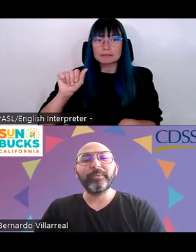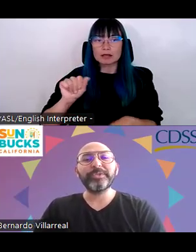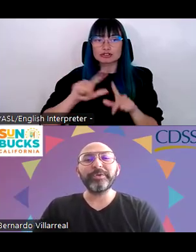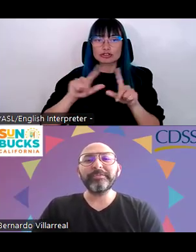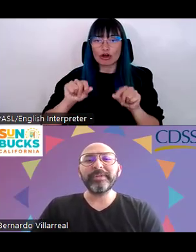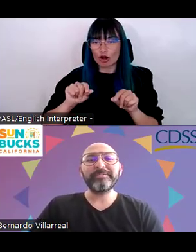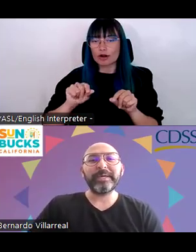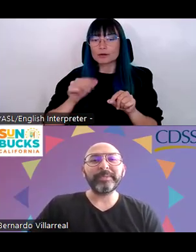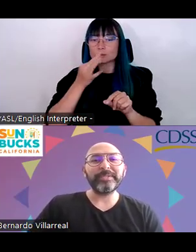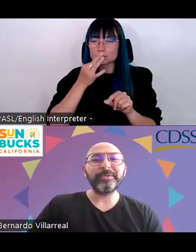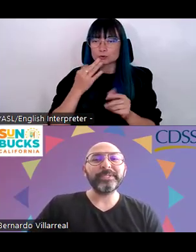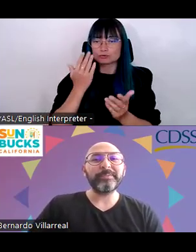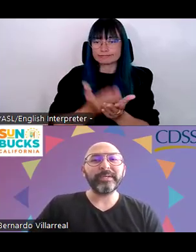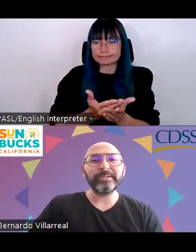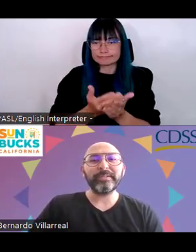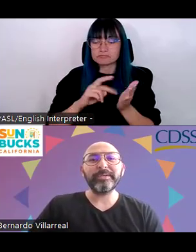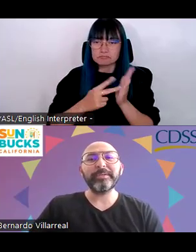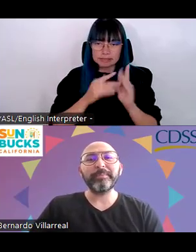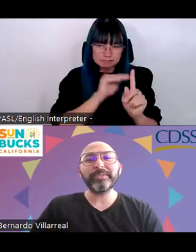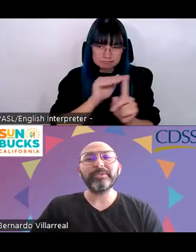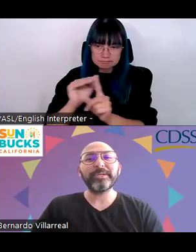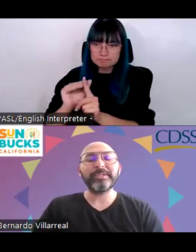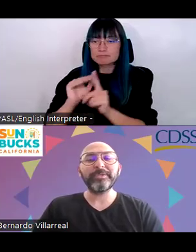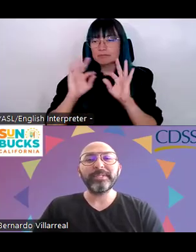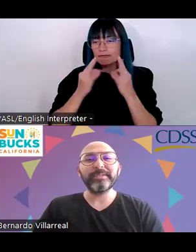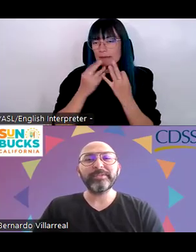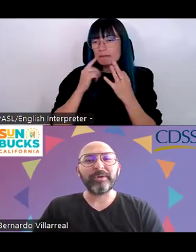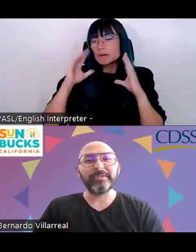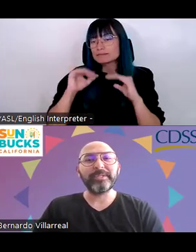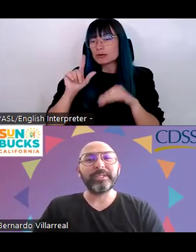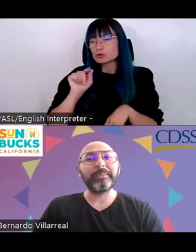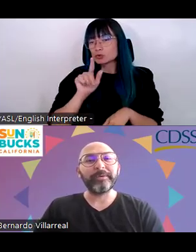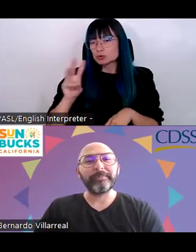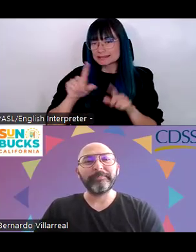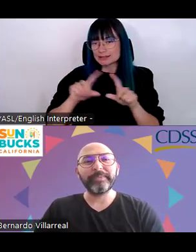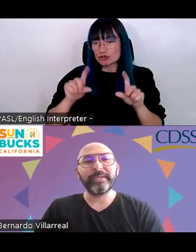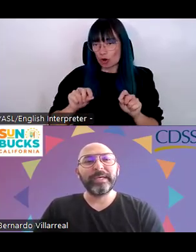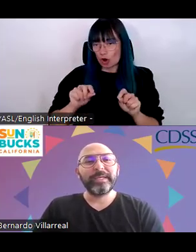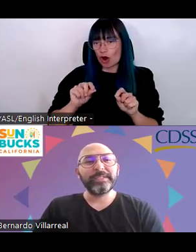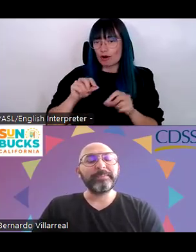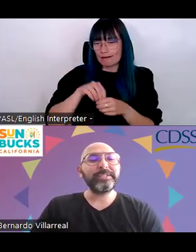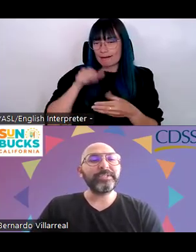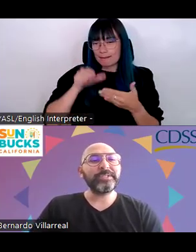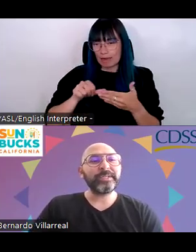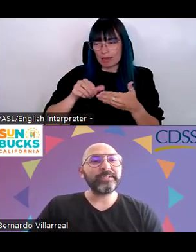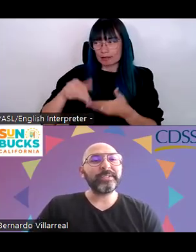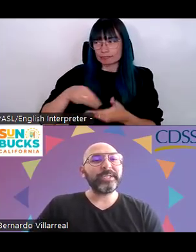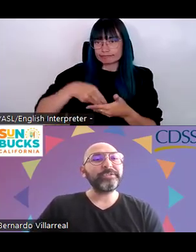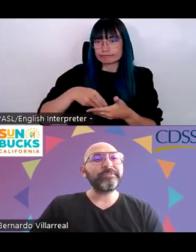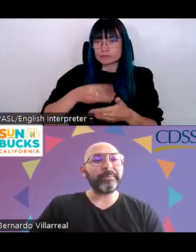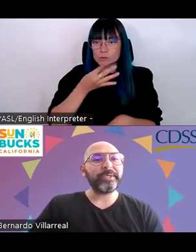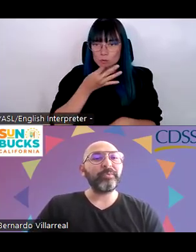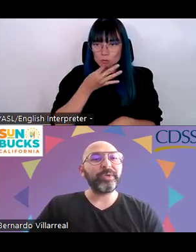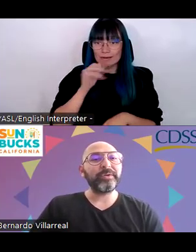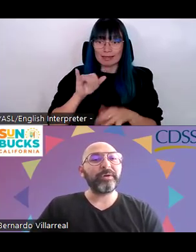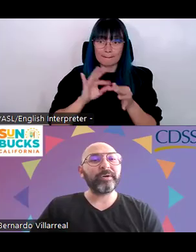Soon, which notifies families to expect their Sunbucks 2026 cards in the mail. This message is sent